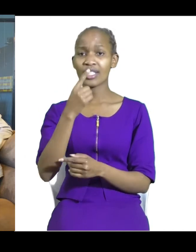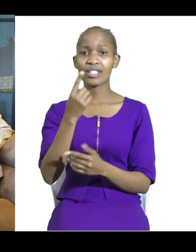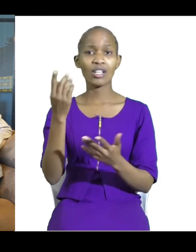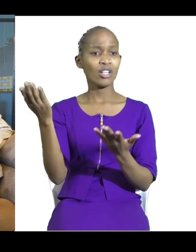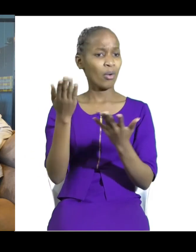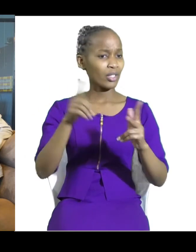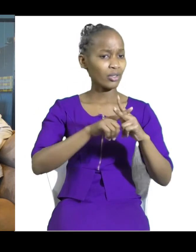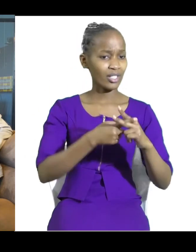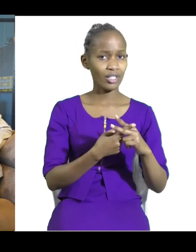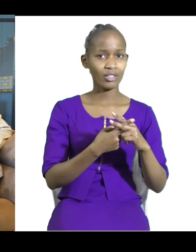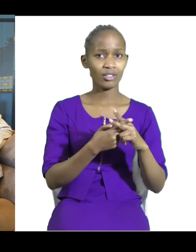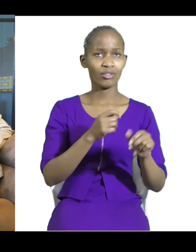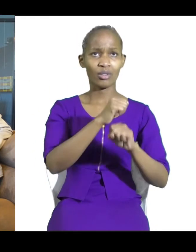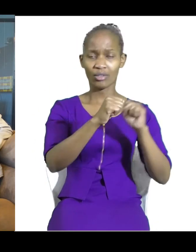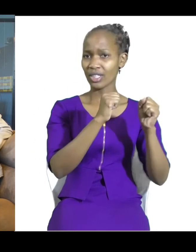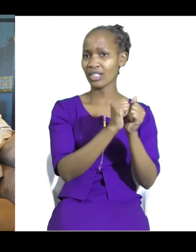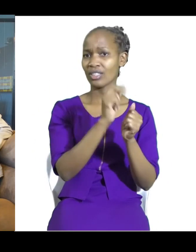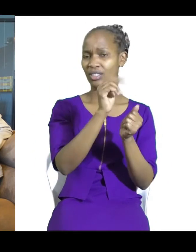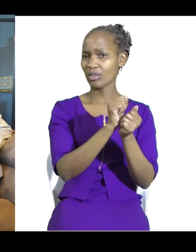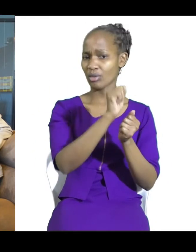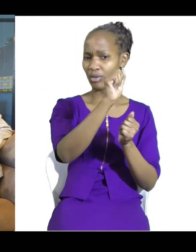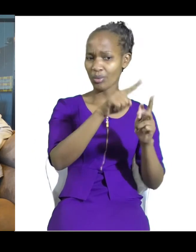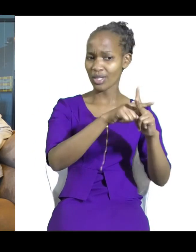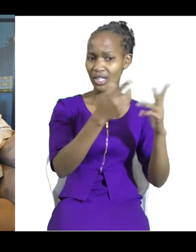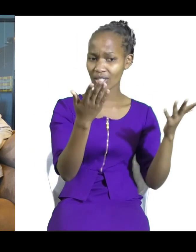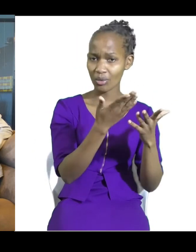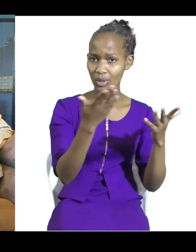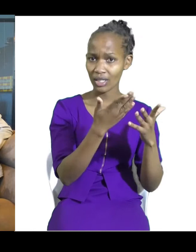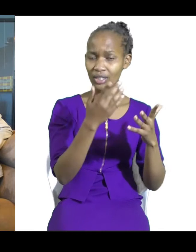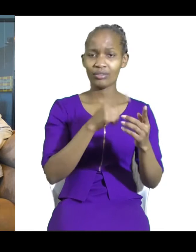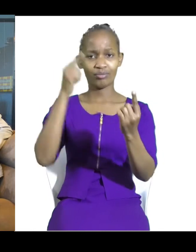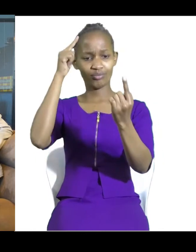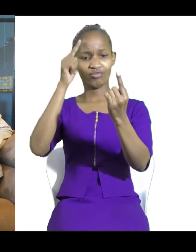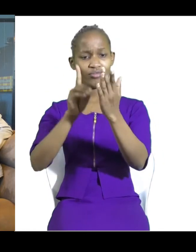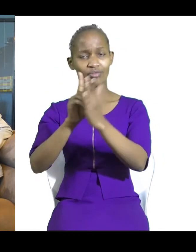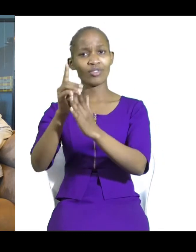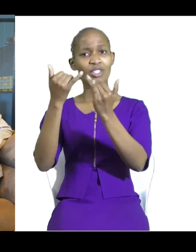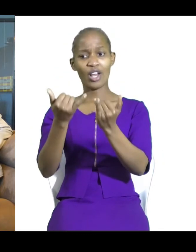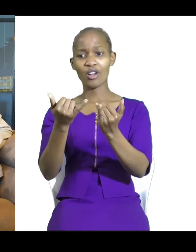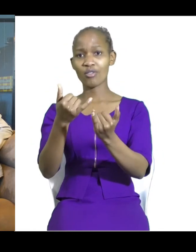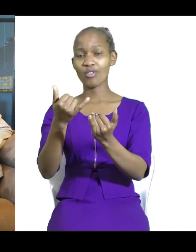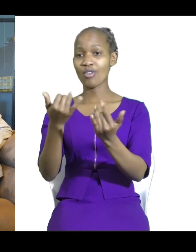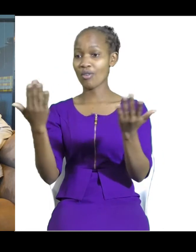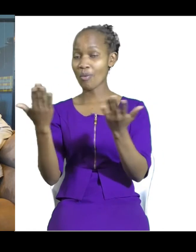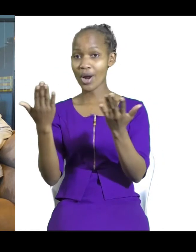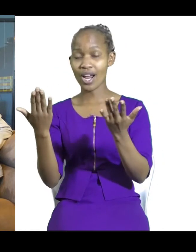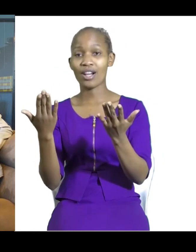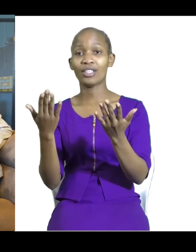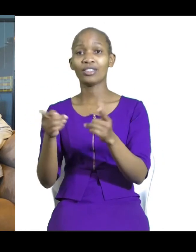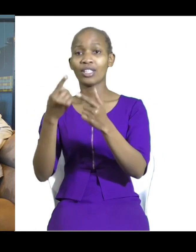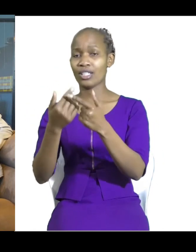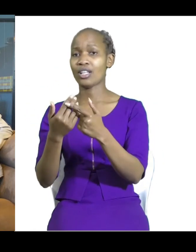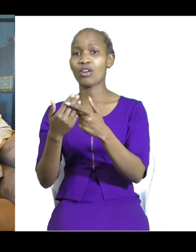where did we start from 2015, the 15 years? Where did we start after the Millennium Development Goals? Where are we? And now, what is